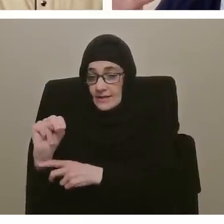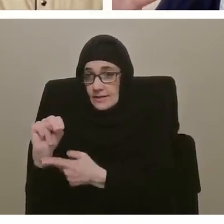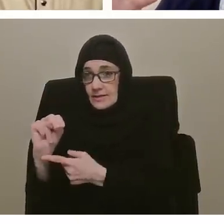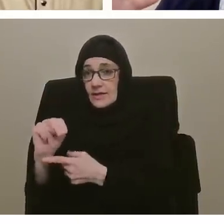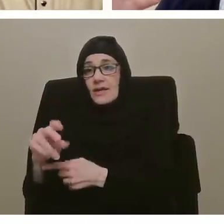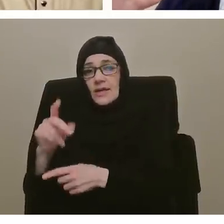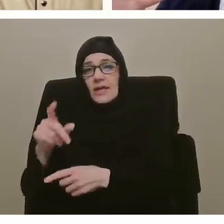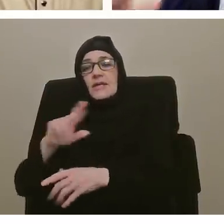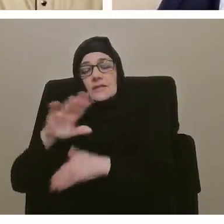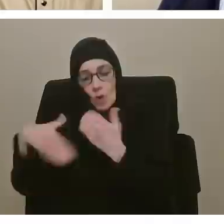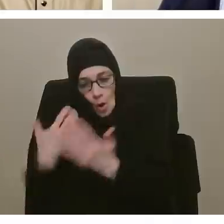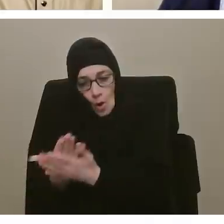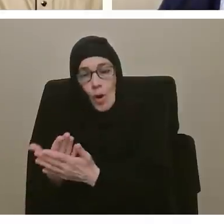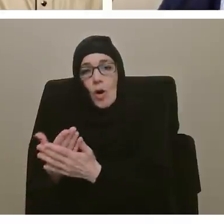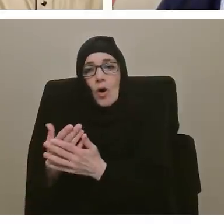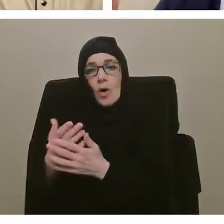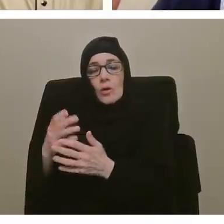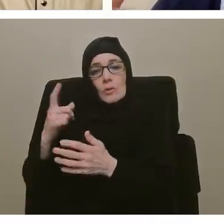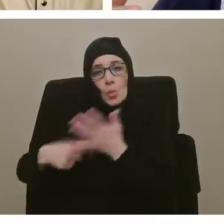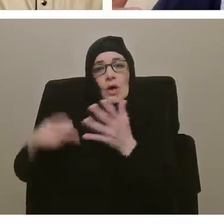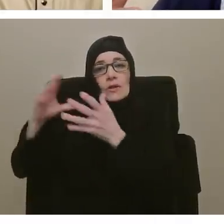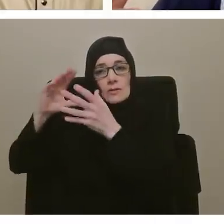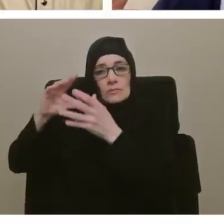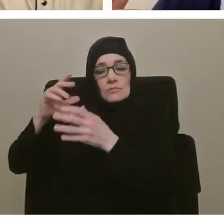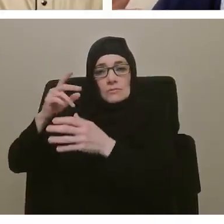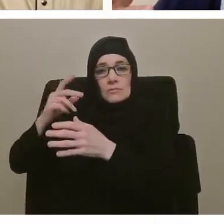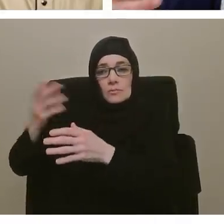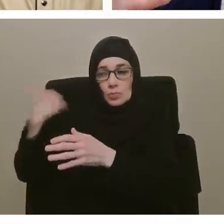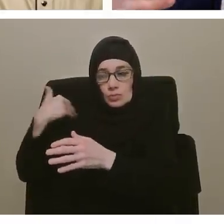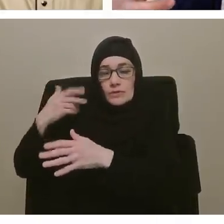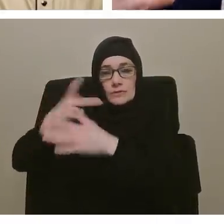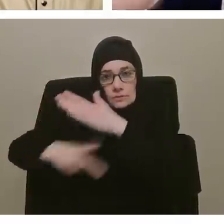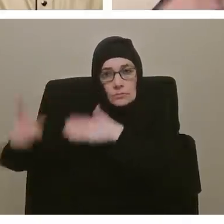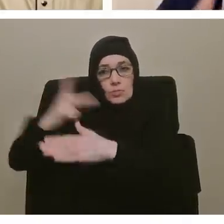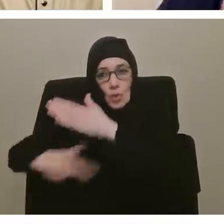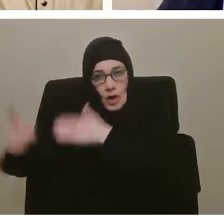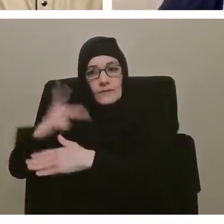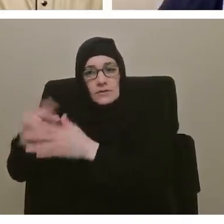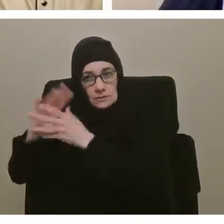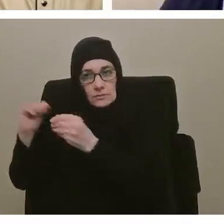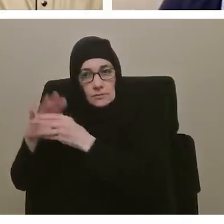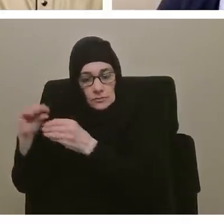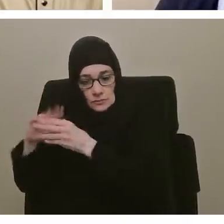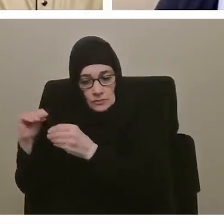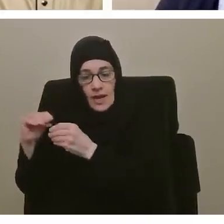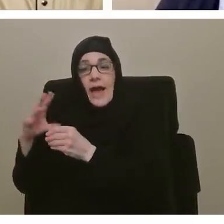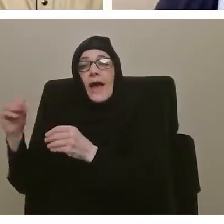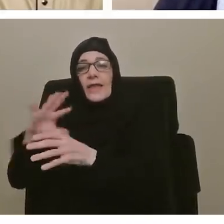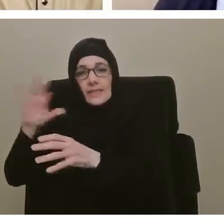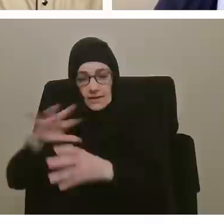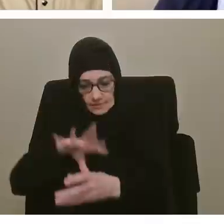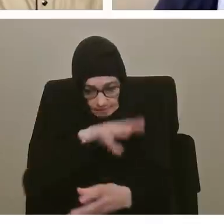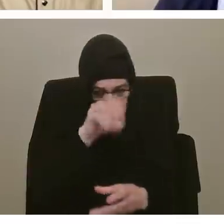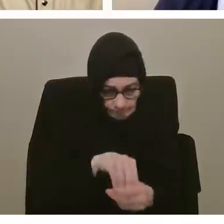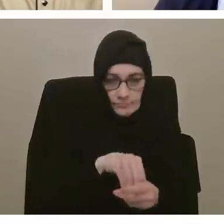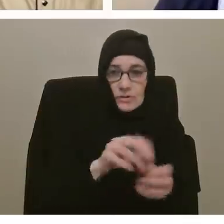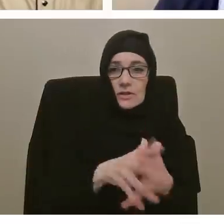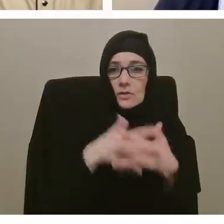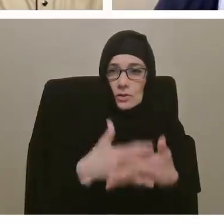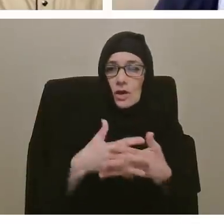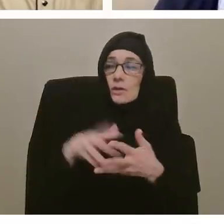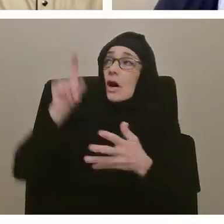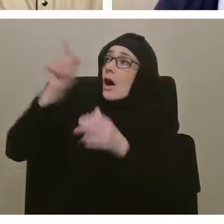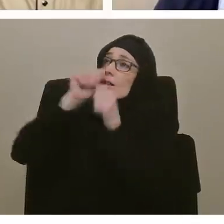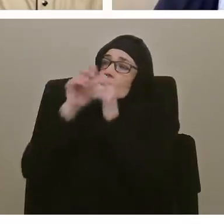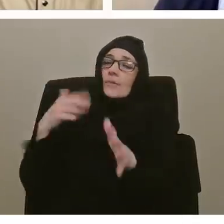And so it's a prophetic reality that is, you know, immersed in the Qur'anic spirit. May Allah bless us